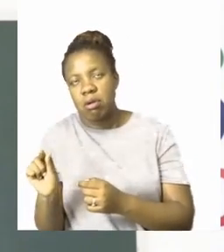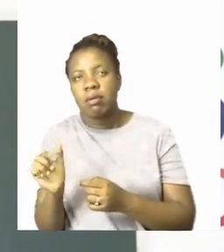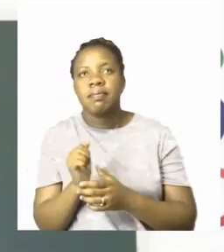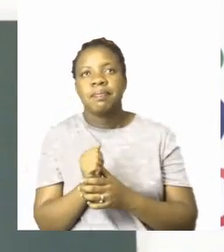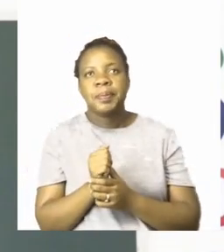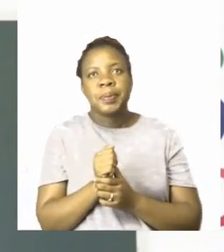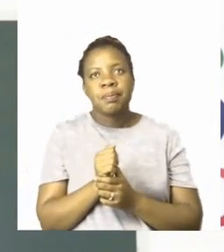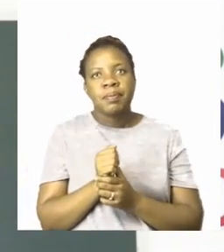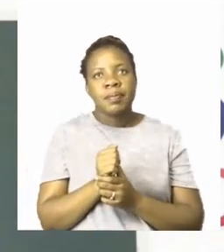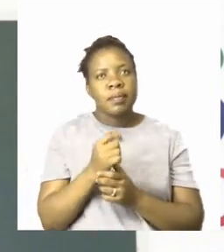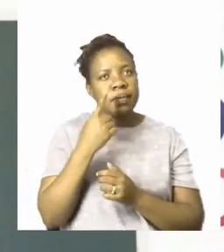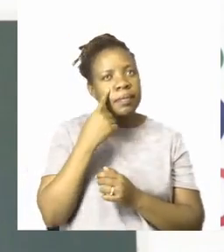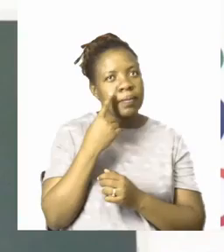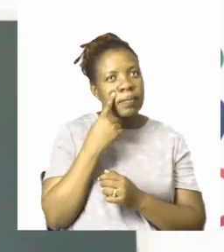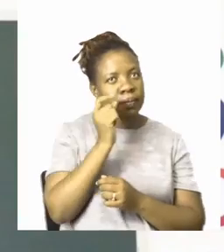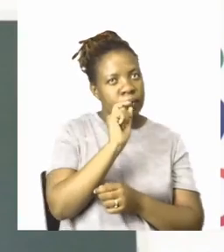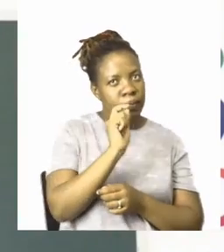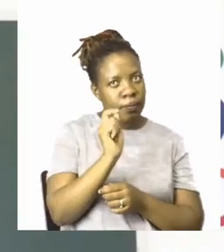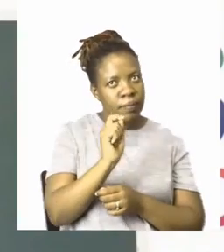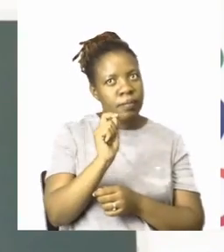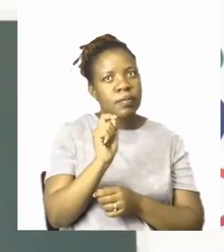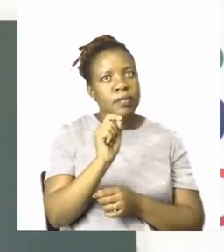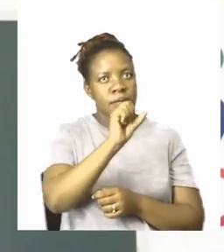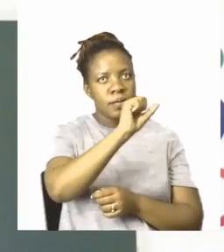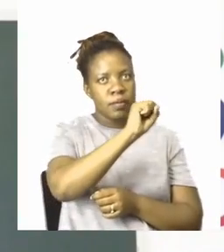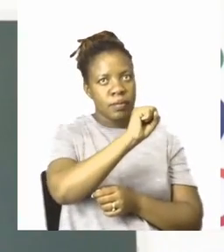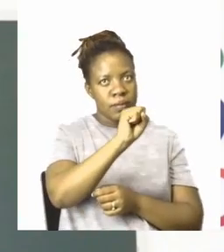will fit in the crossword.